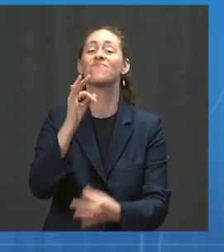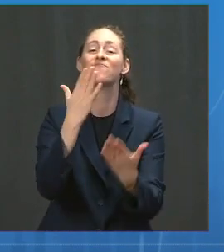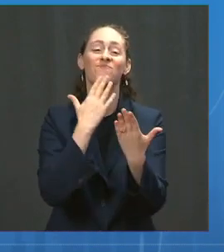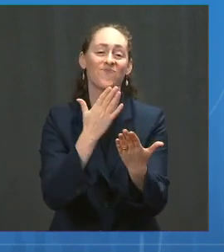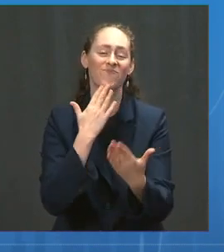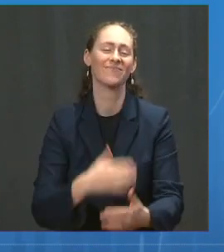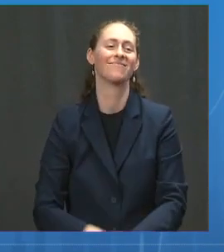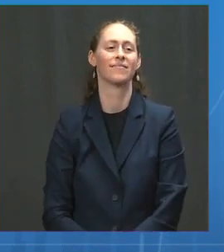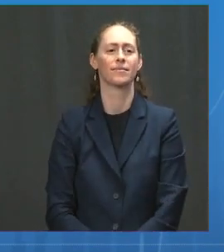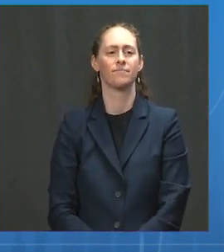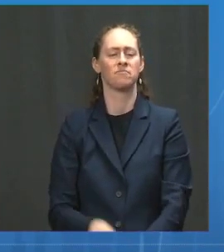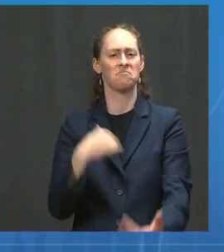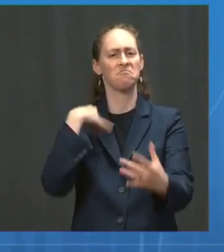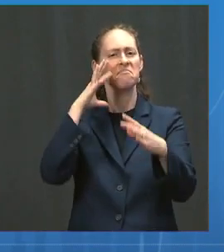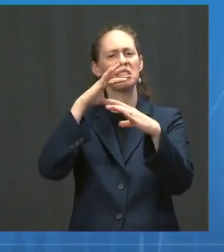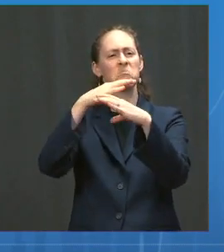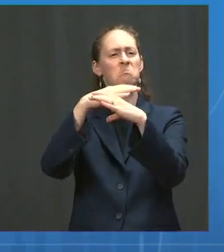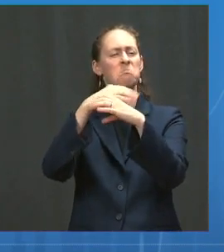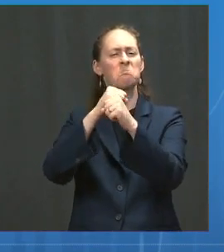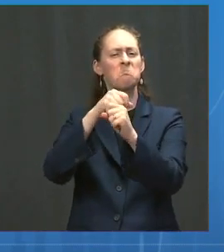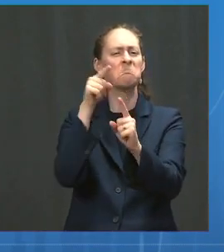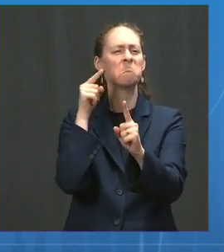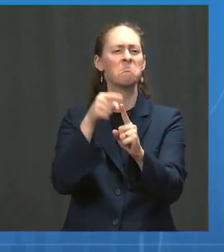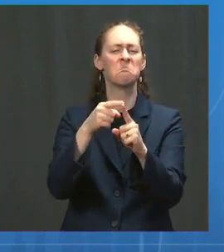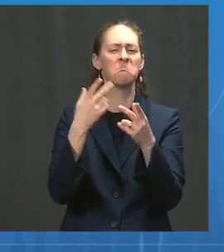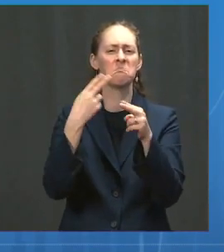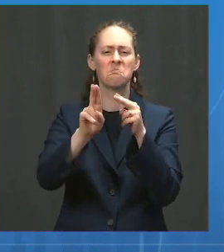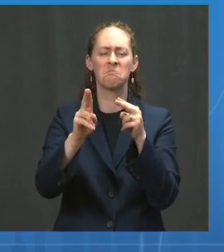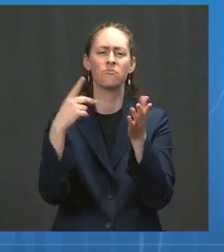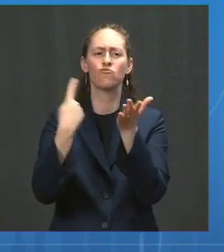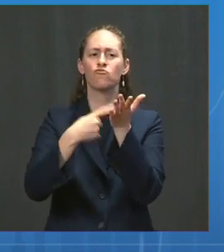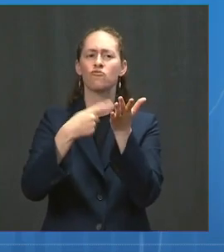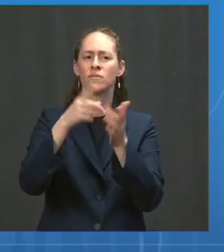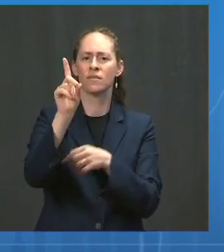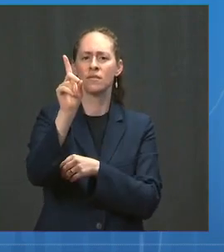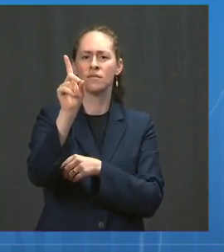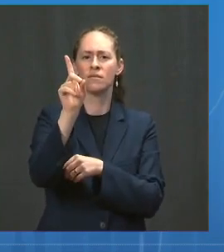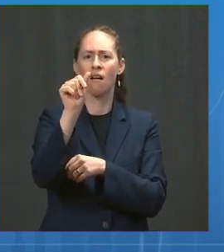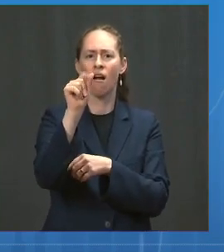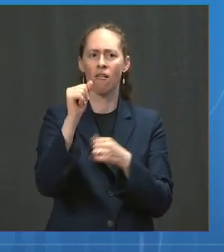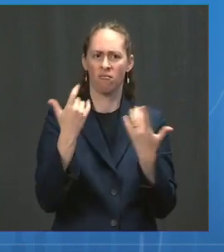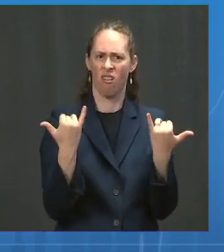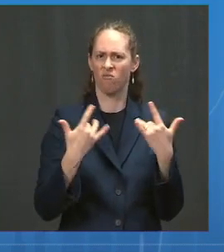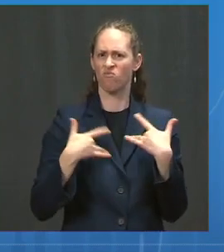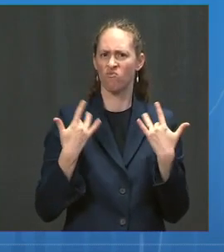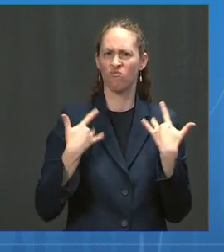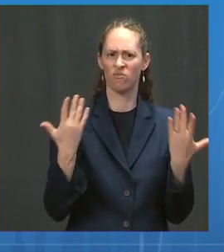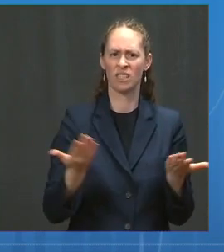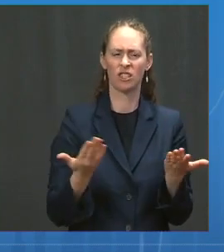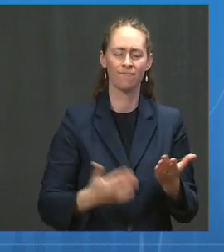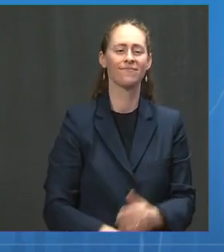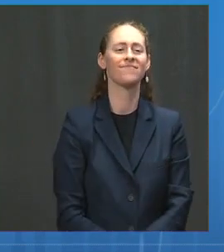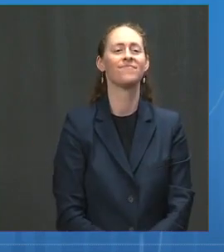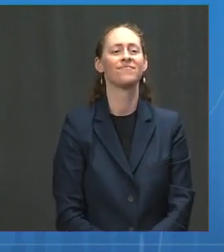brief, I will simply give you an overview of the data and the state of where we are as a country. Yesterday, CDC